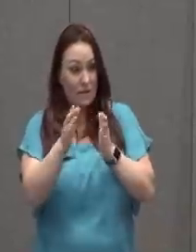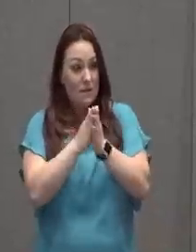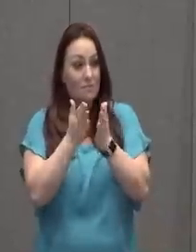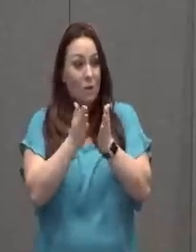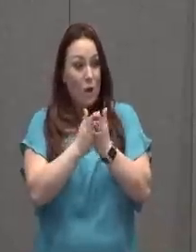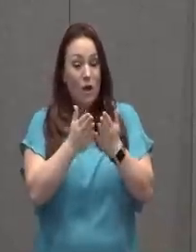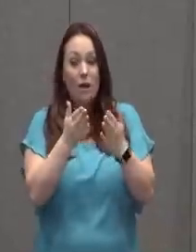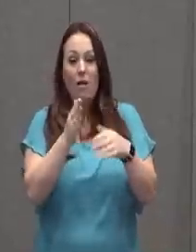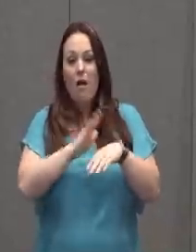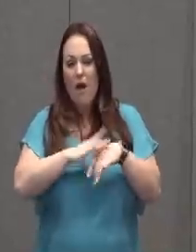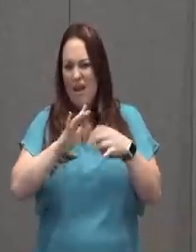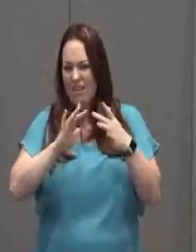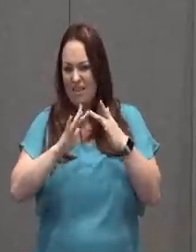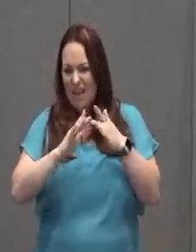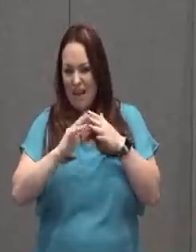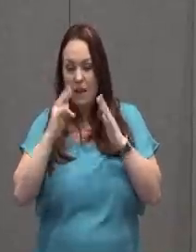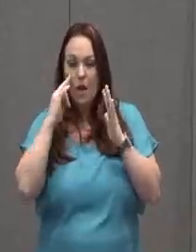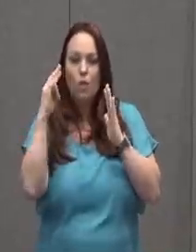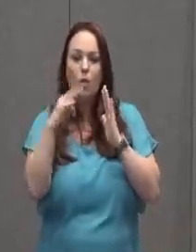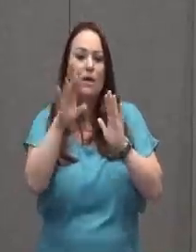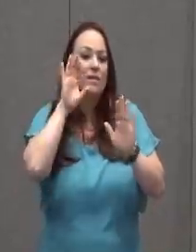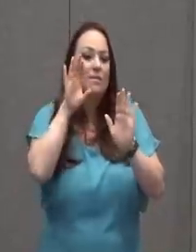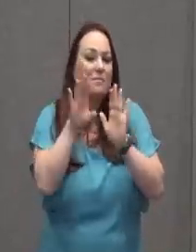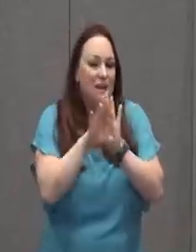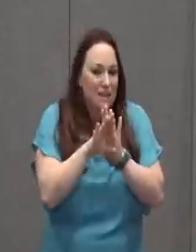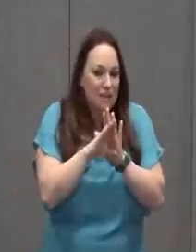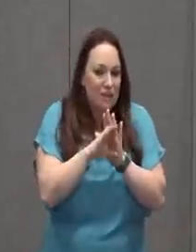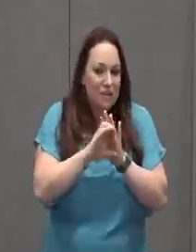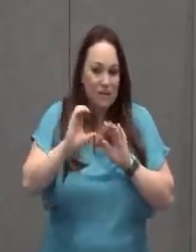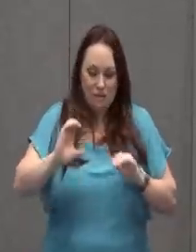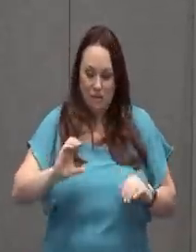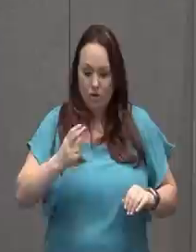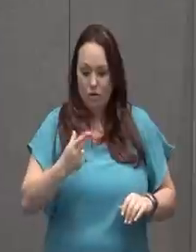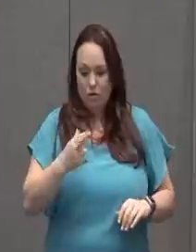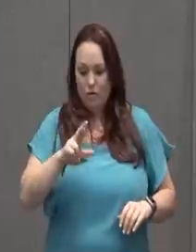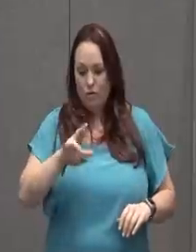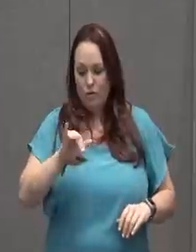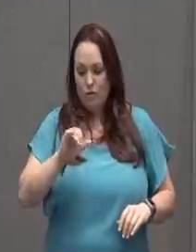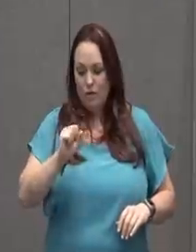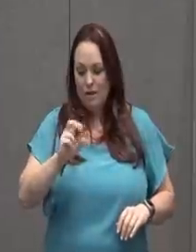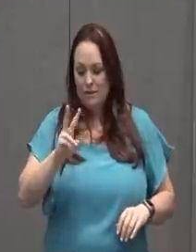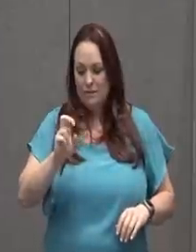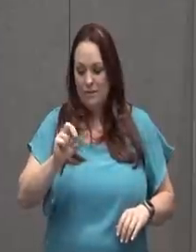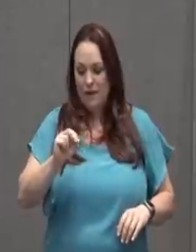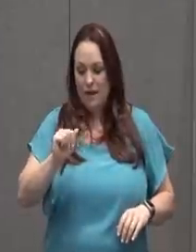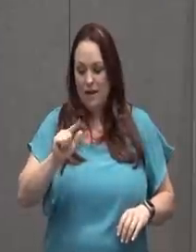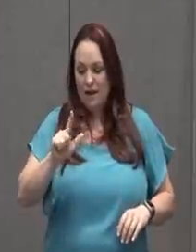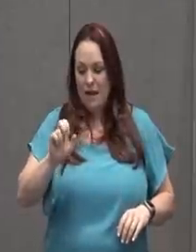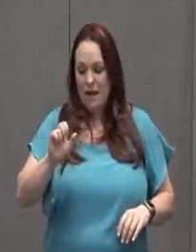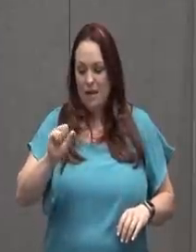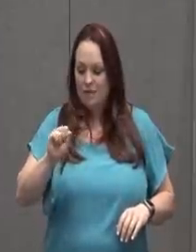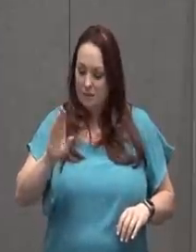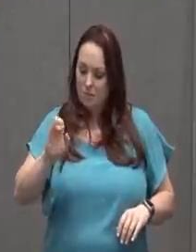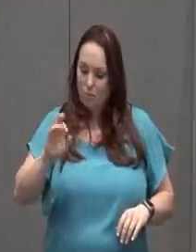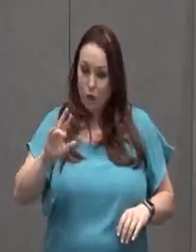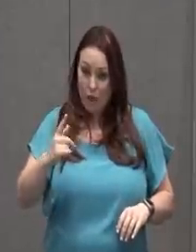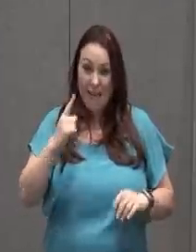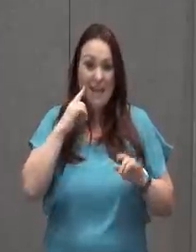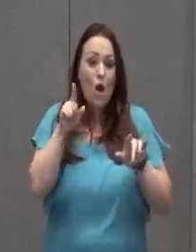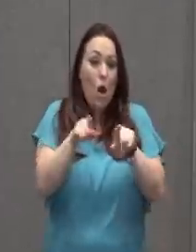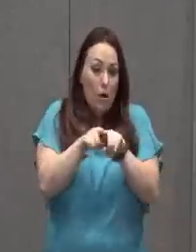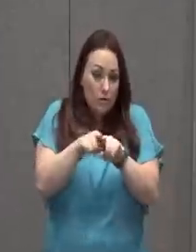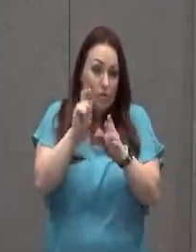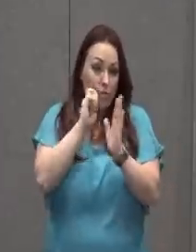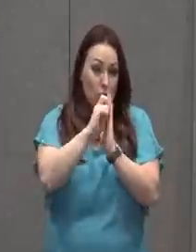even online and look at the illustrations in it. Chris Van Allsburg also did the illustrations. While I'm reading this book,